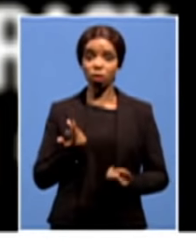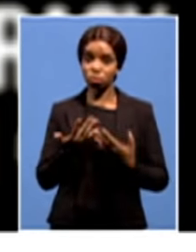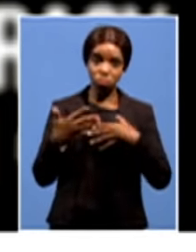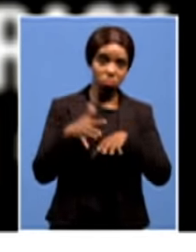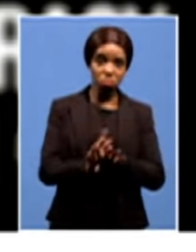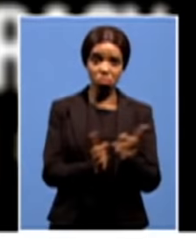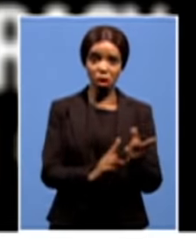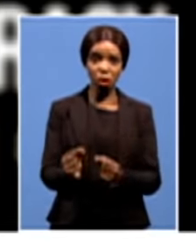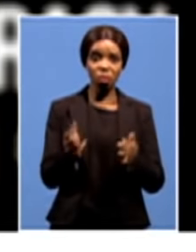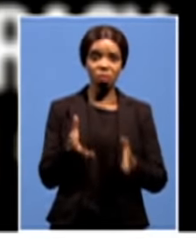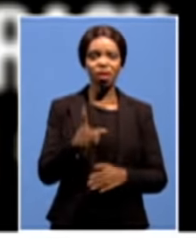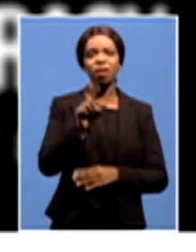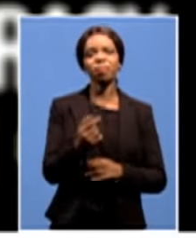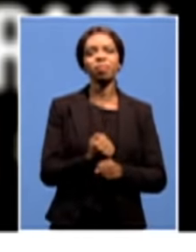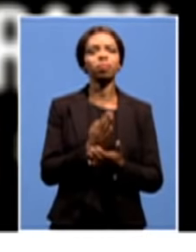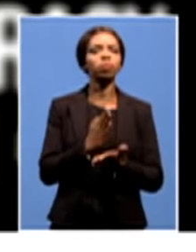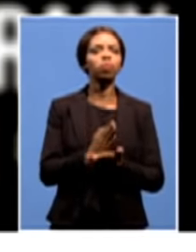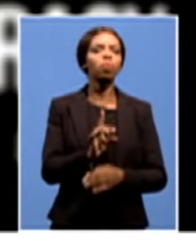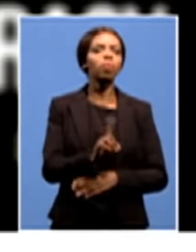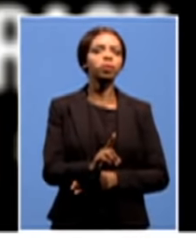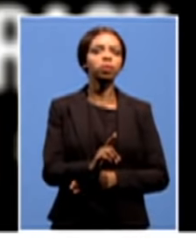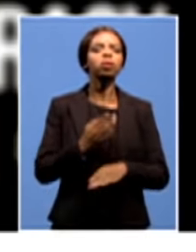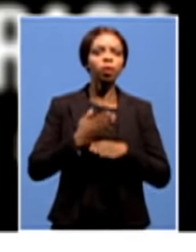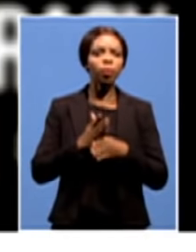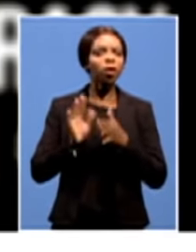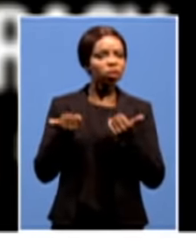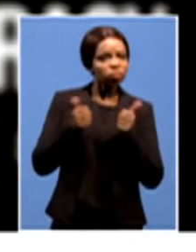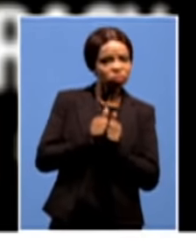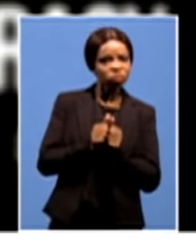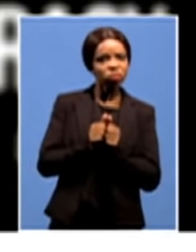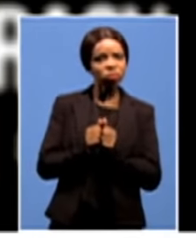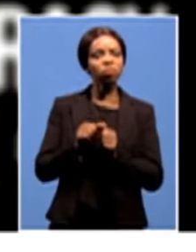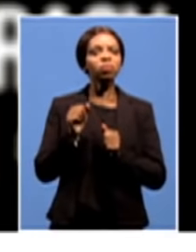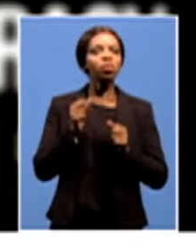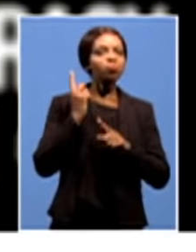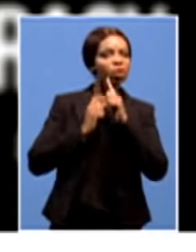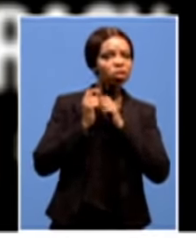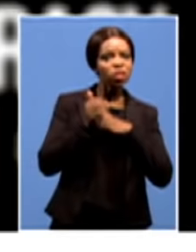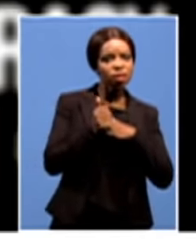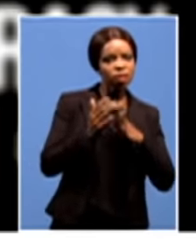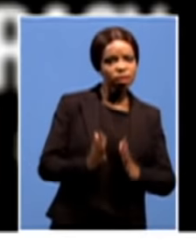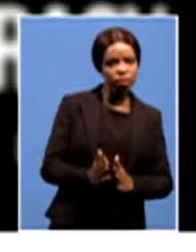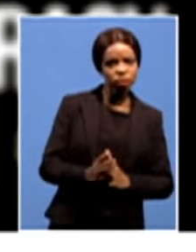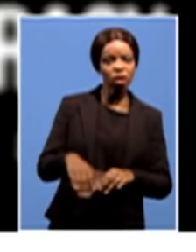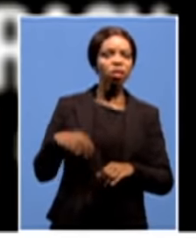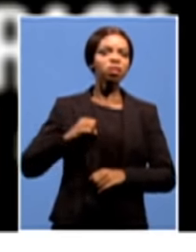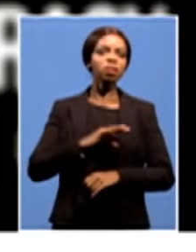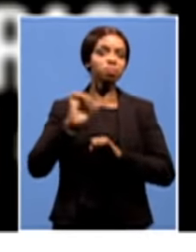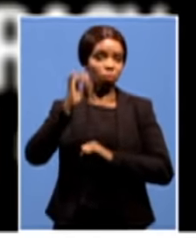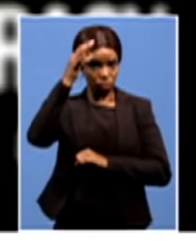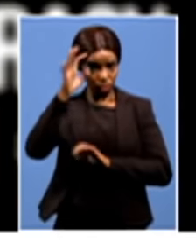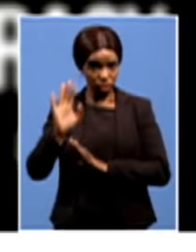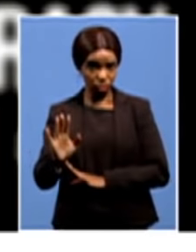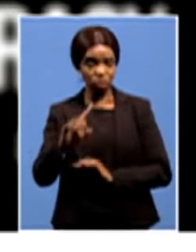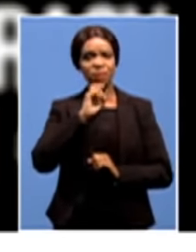that they work together with the structures of government and also traditional leaders, utilizing those